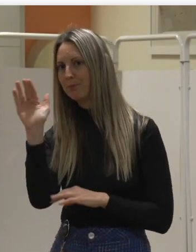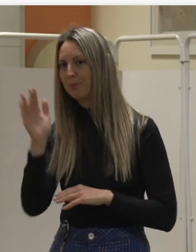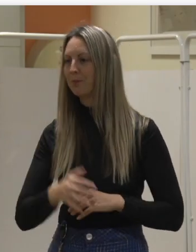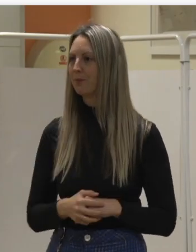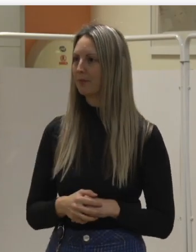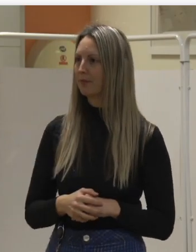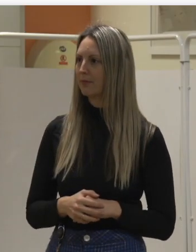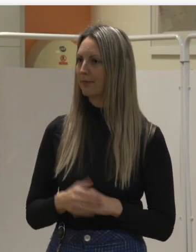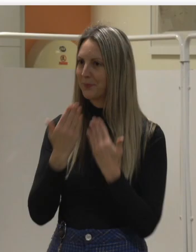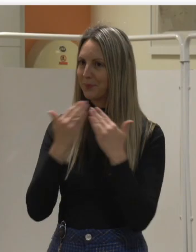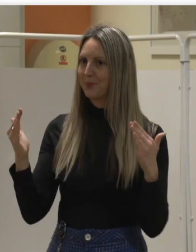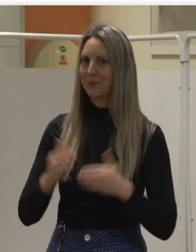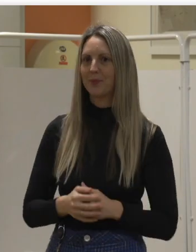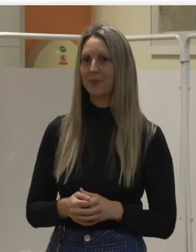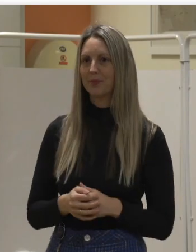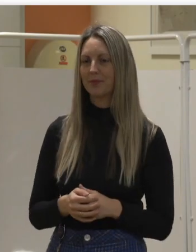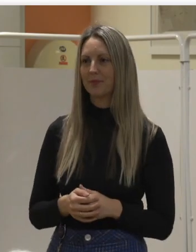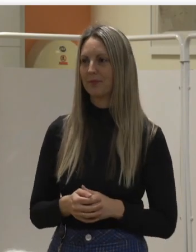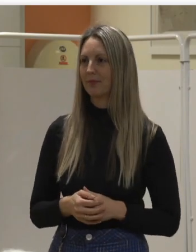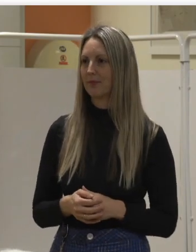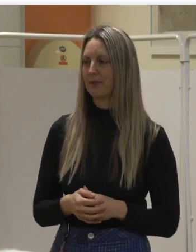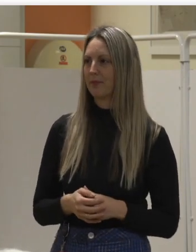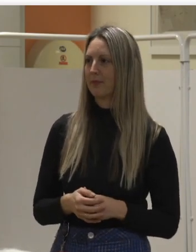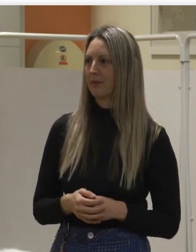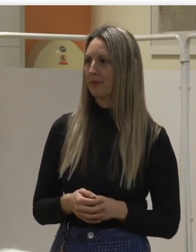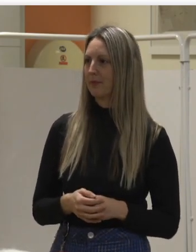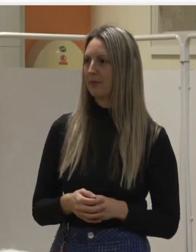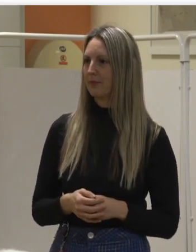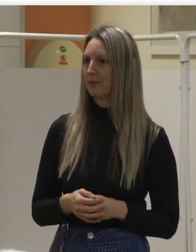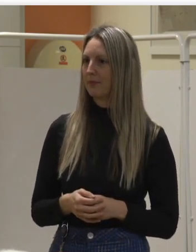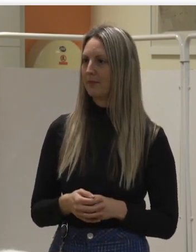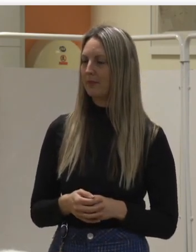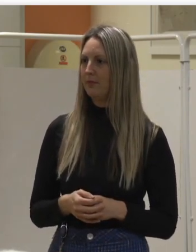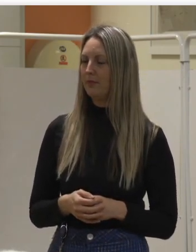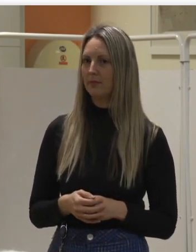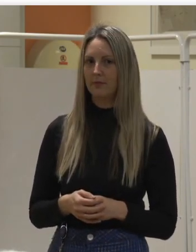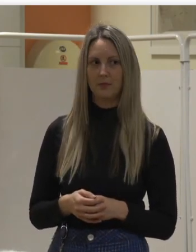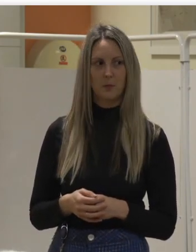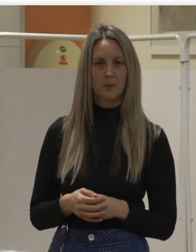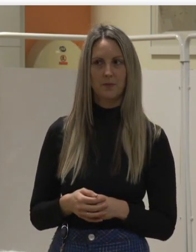future. Thanks, Val.